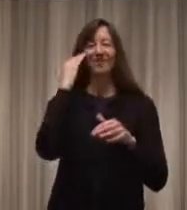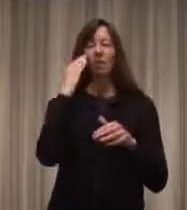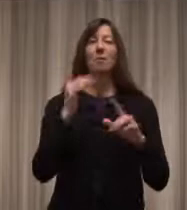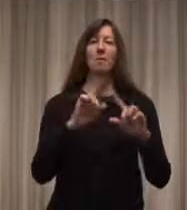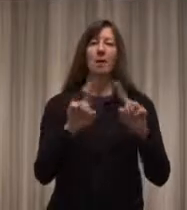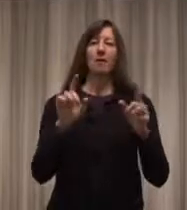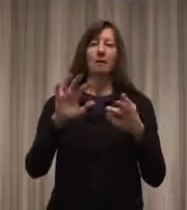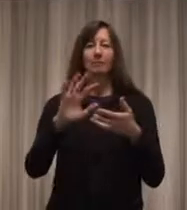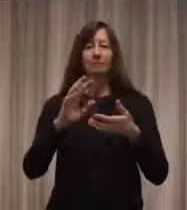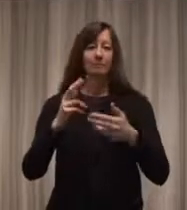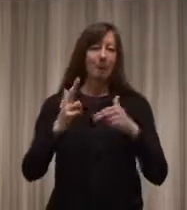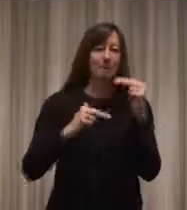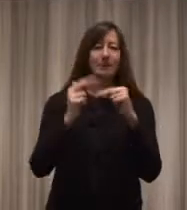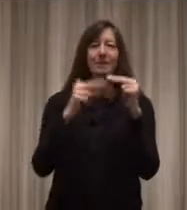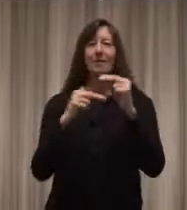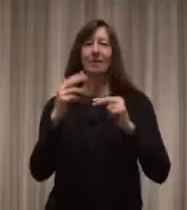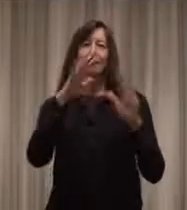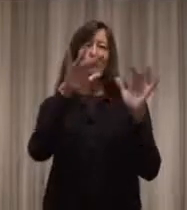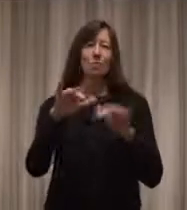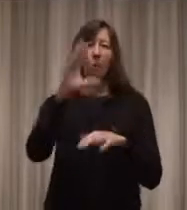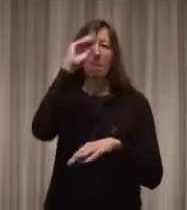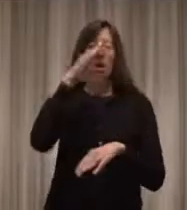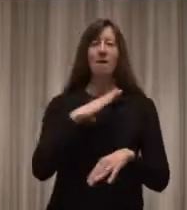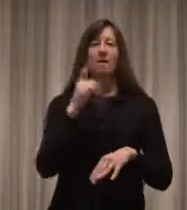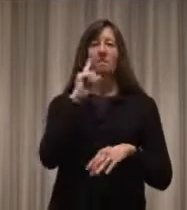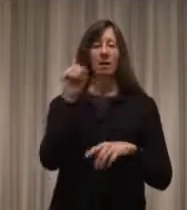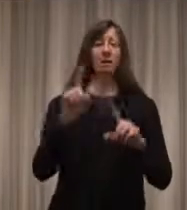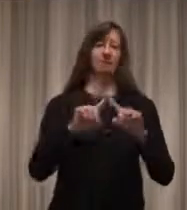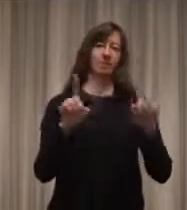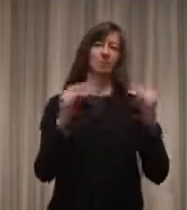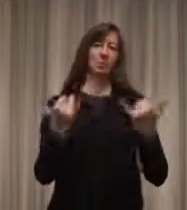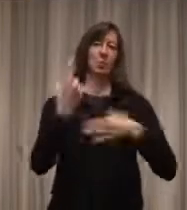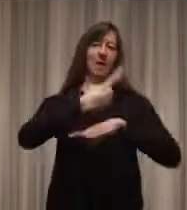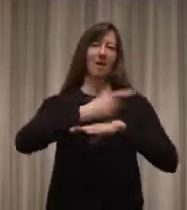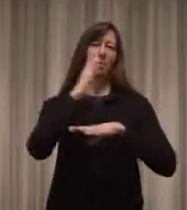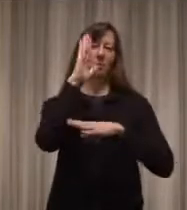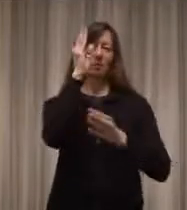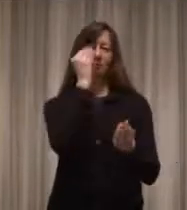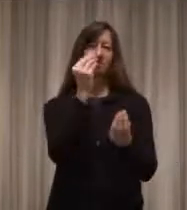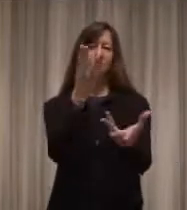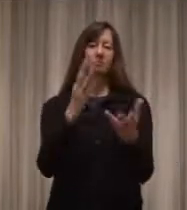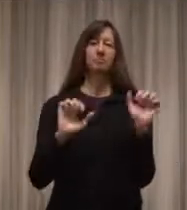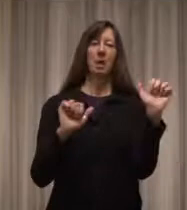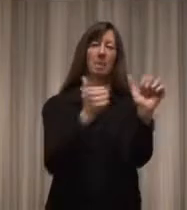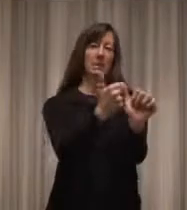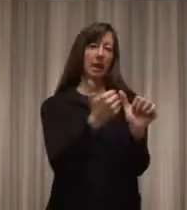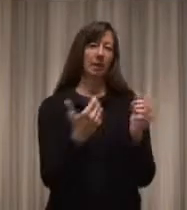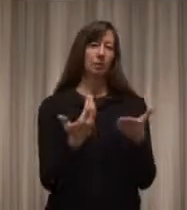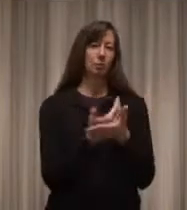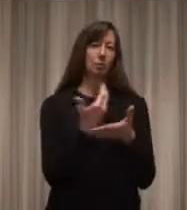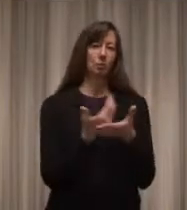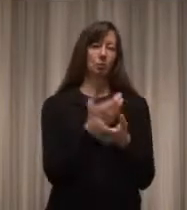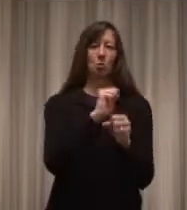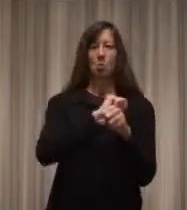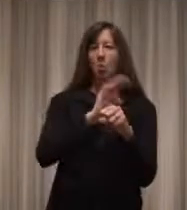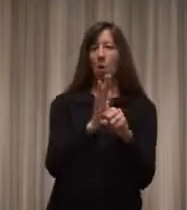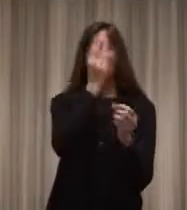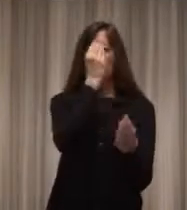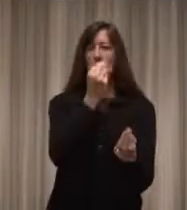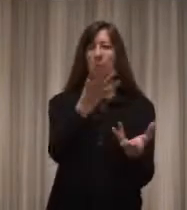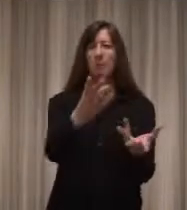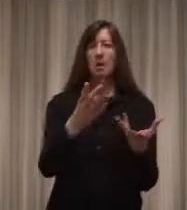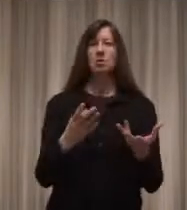of COVID virus infection and rate in the county, as well as our vaccination progress, and also a few